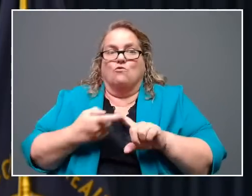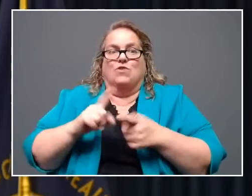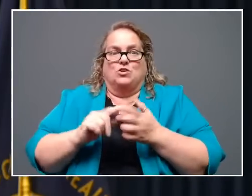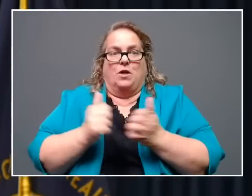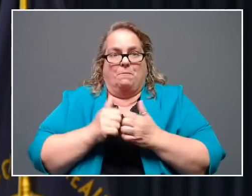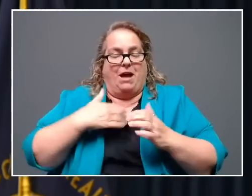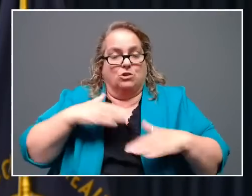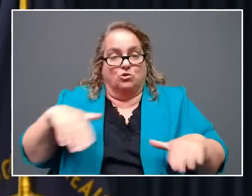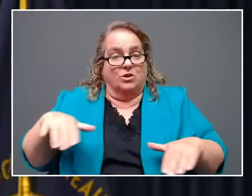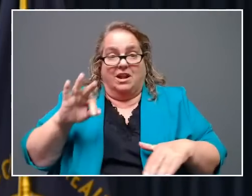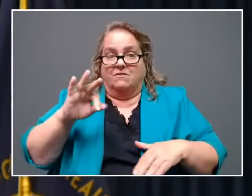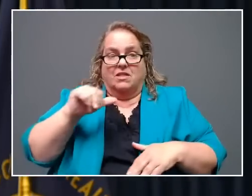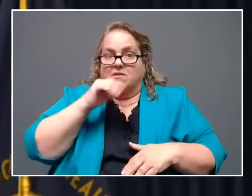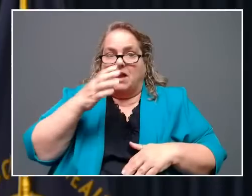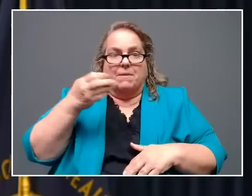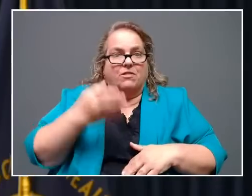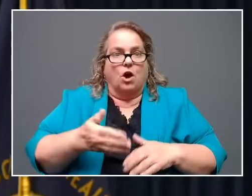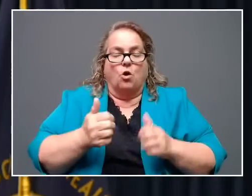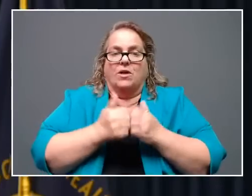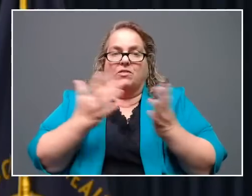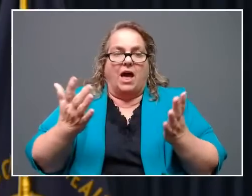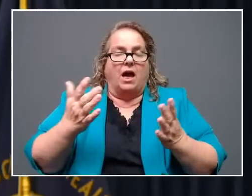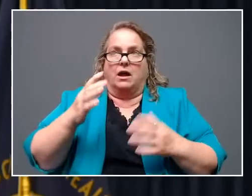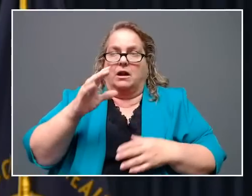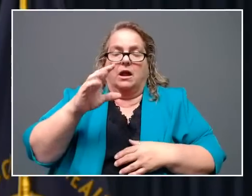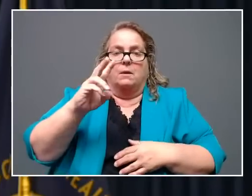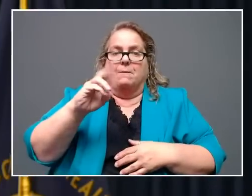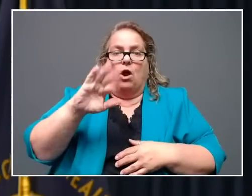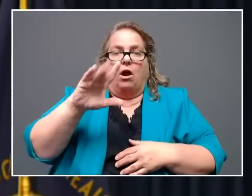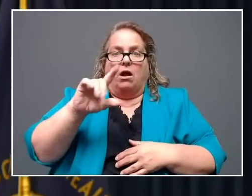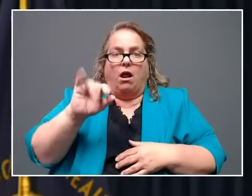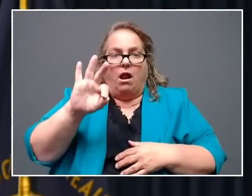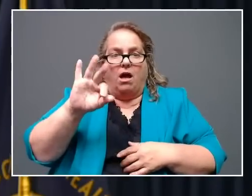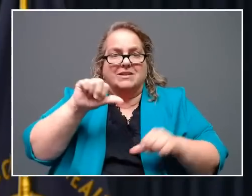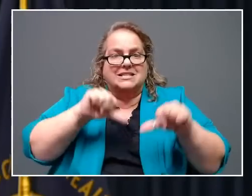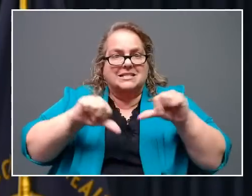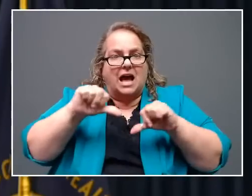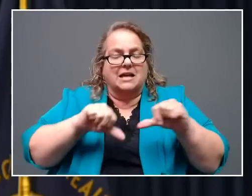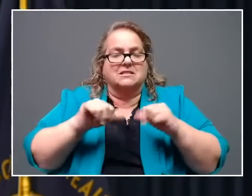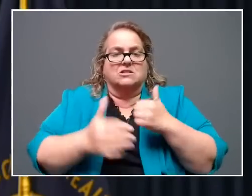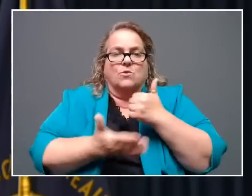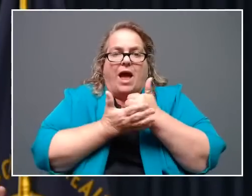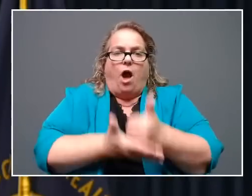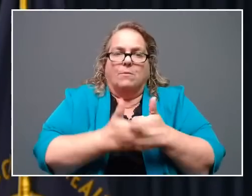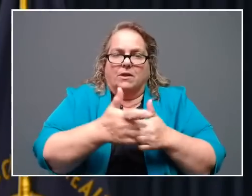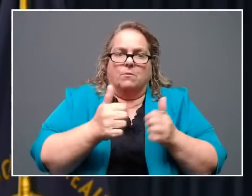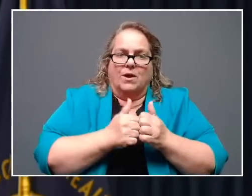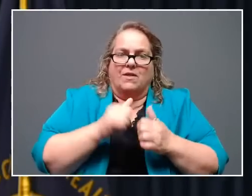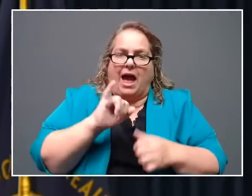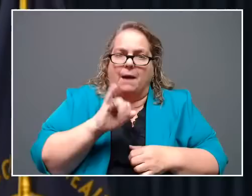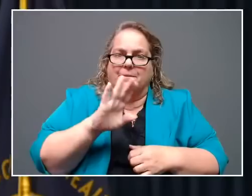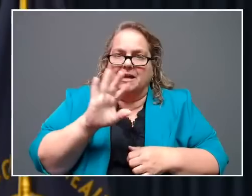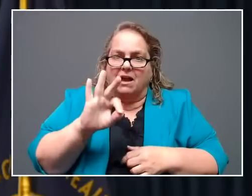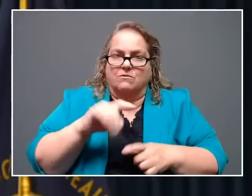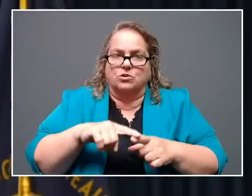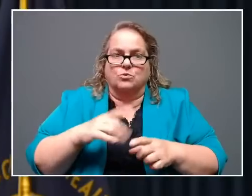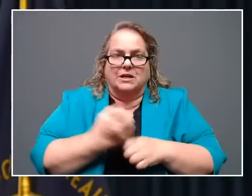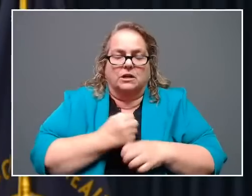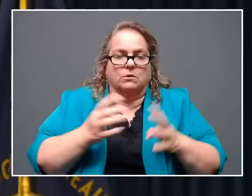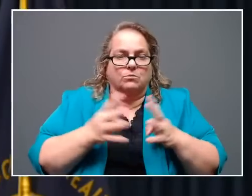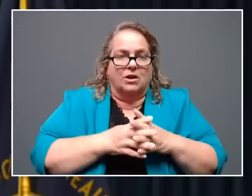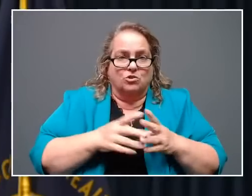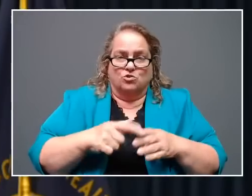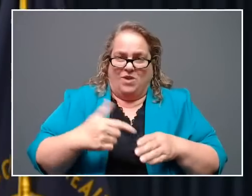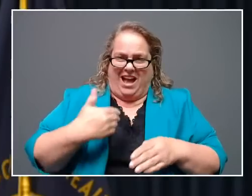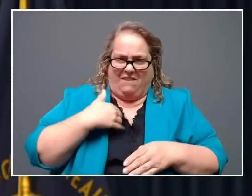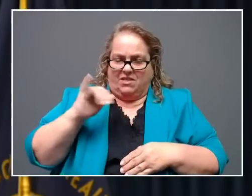without a miracle of science that helps those that may struggle a little bit more. Having that child that they have always dreamed of. And